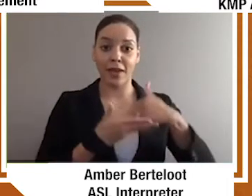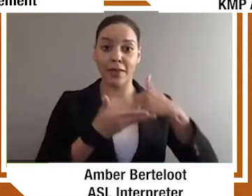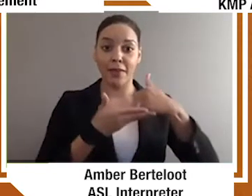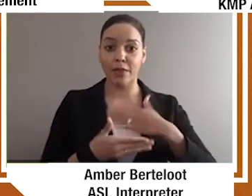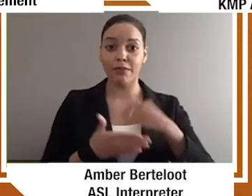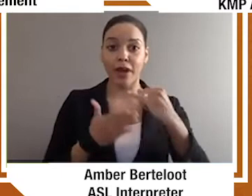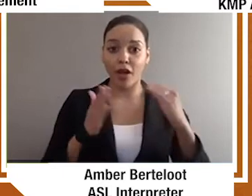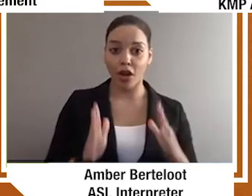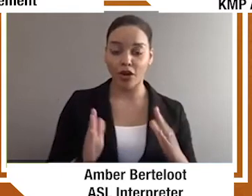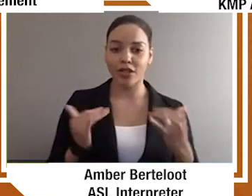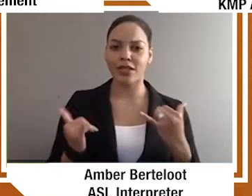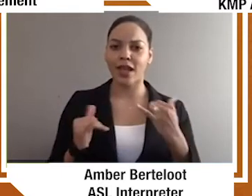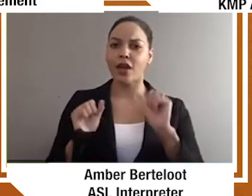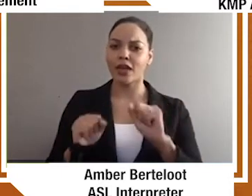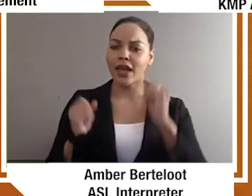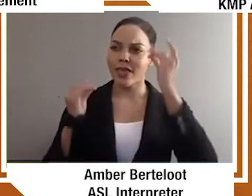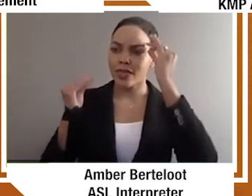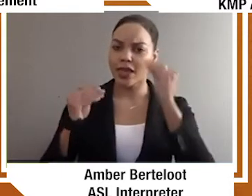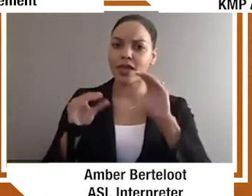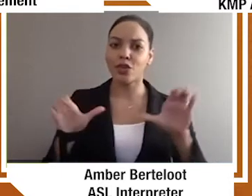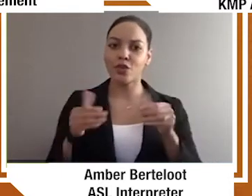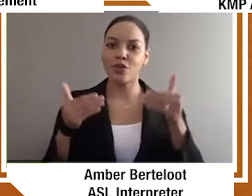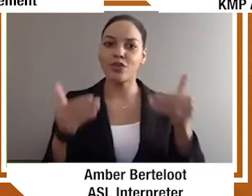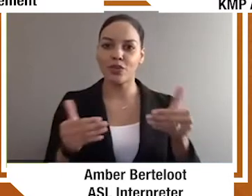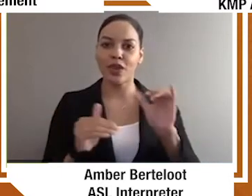able to think and do in that space as well.